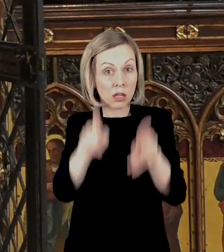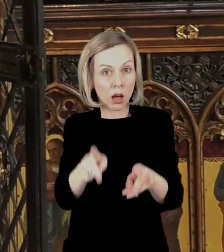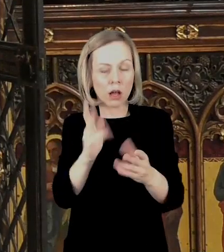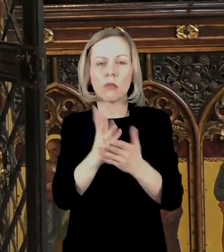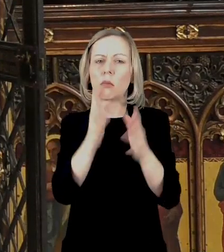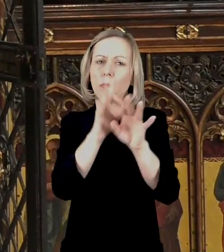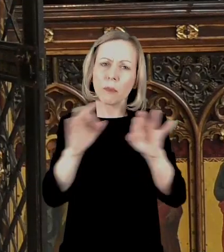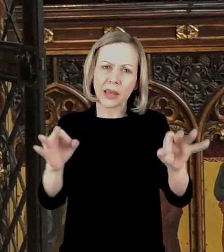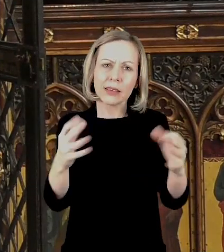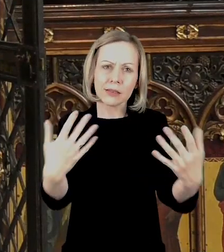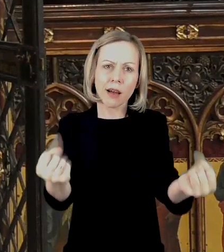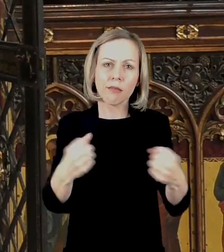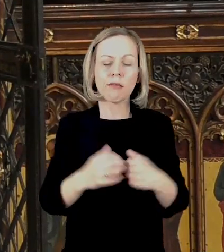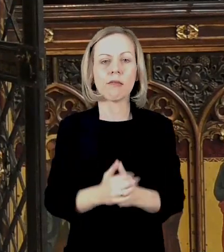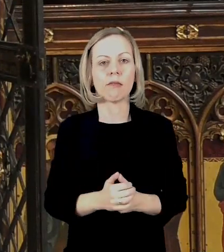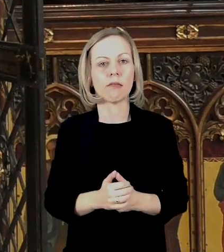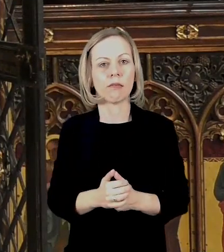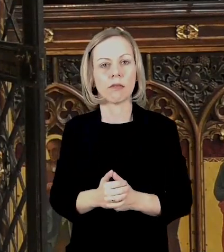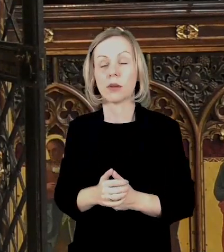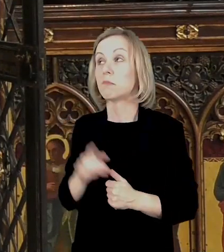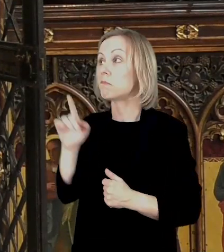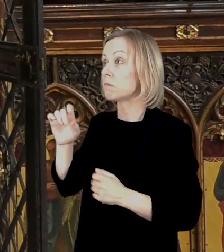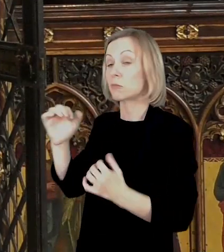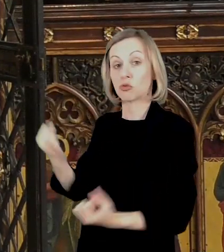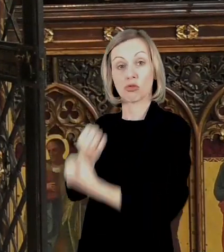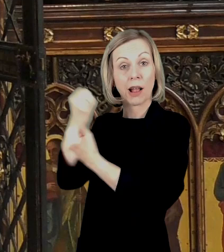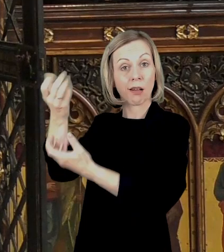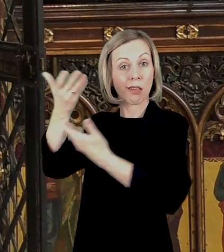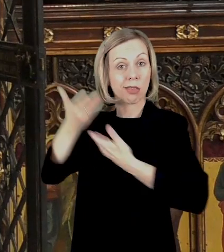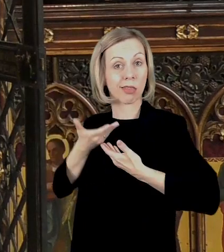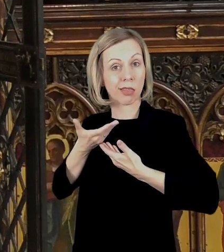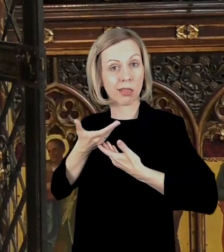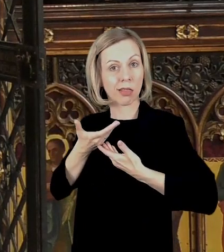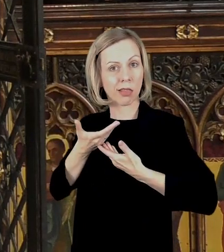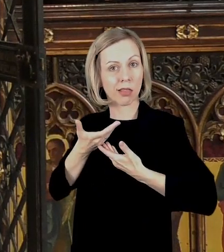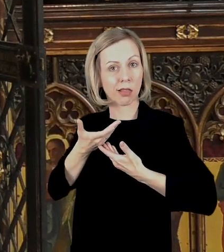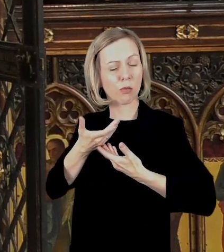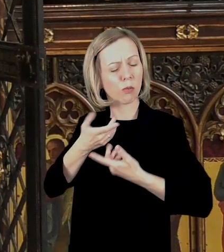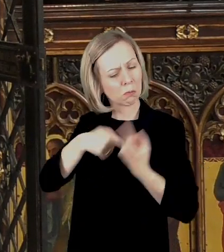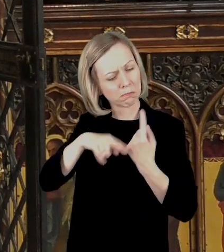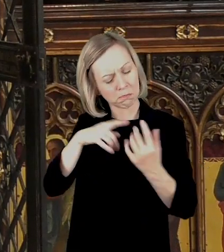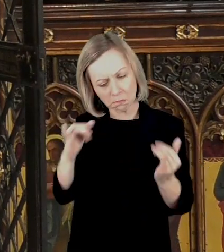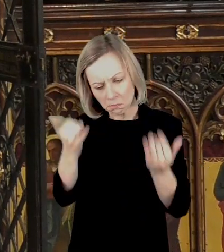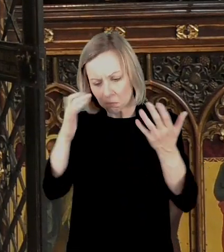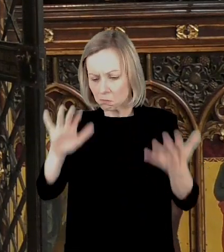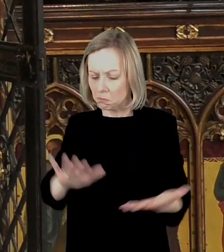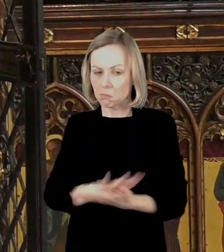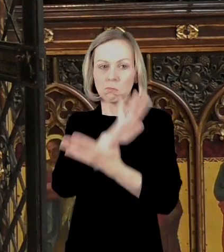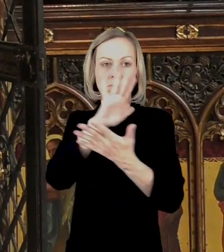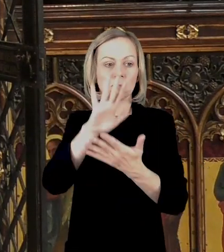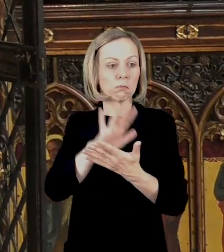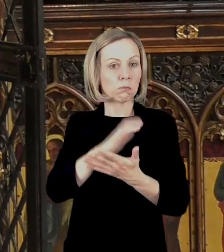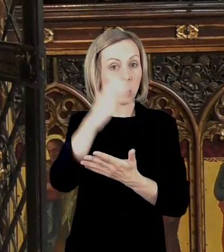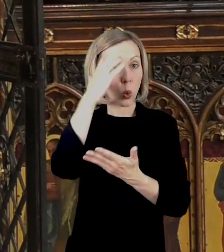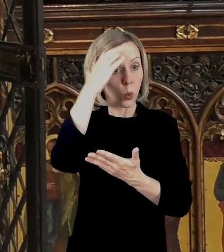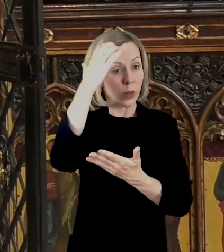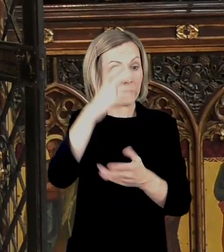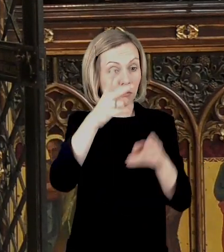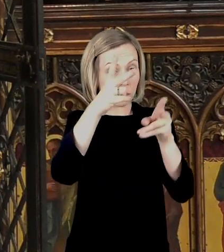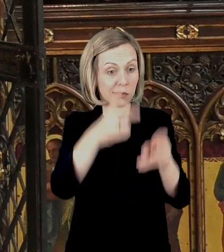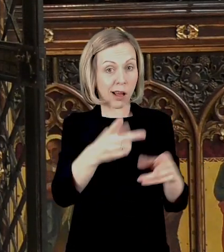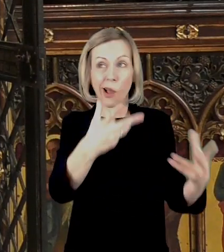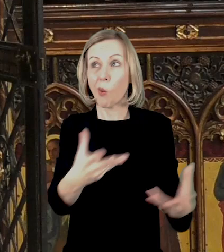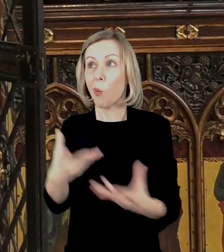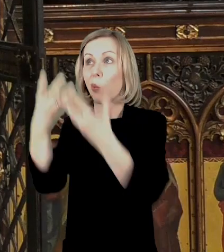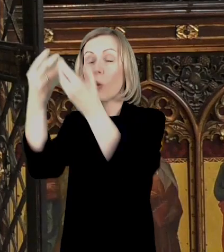at peace. Give us your strength to rejoice that you have taken our Queen to be with you, where